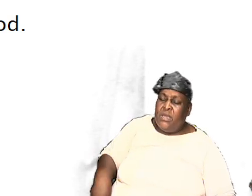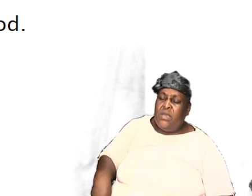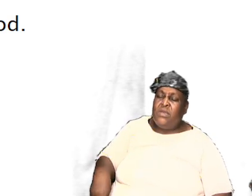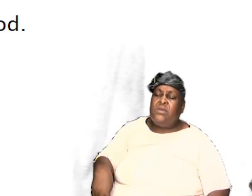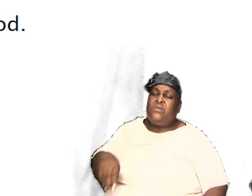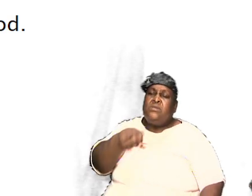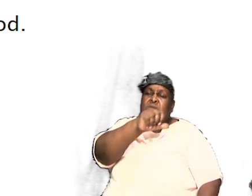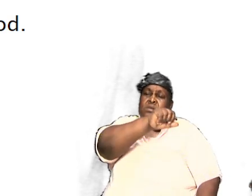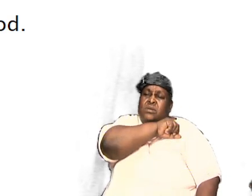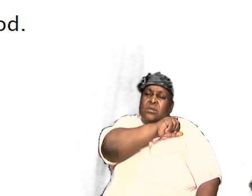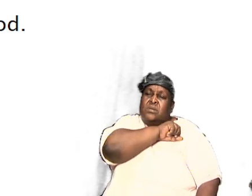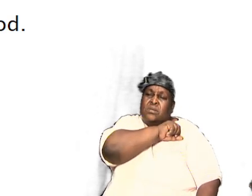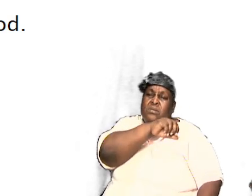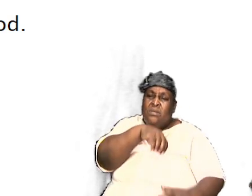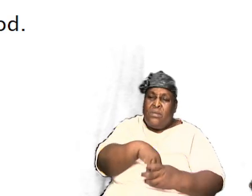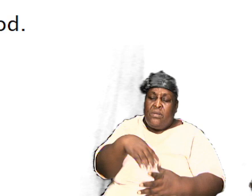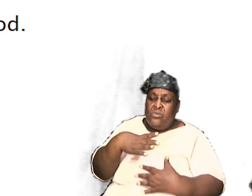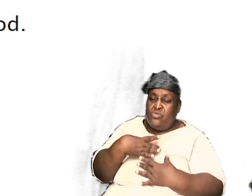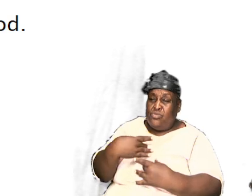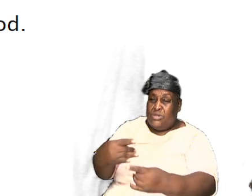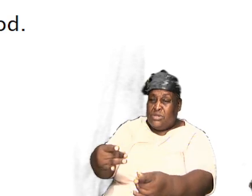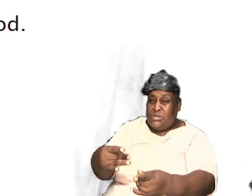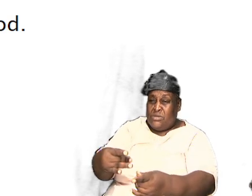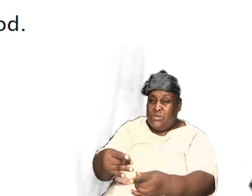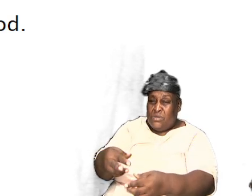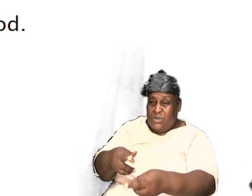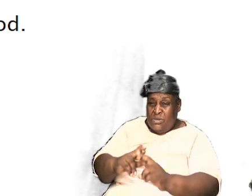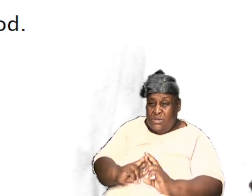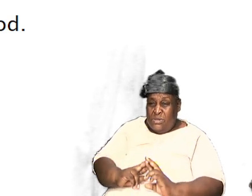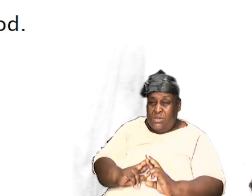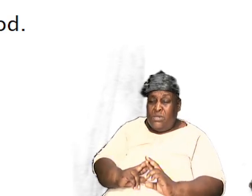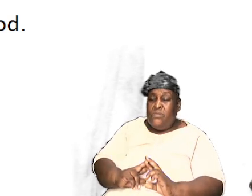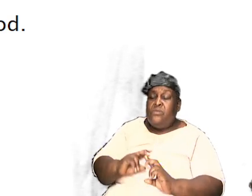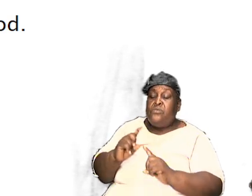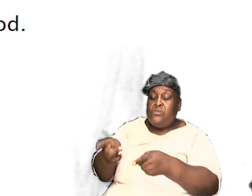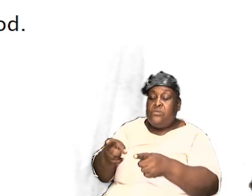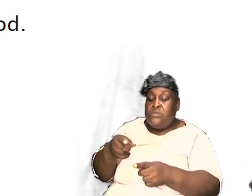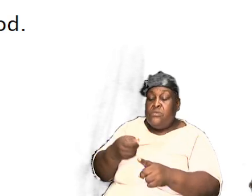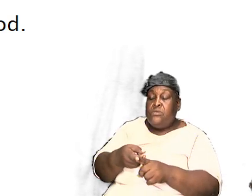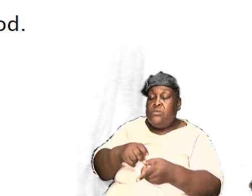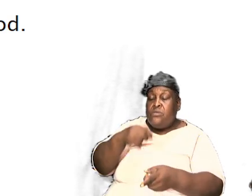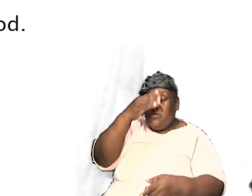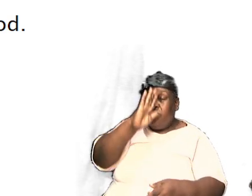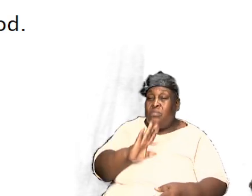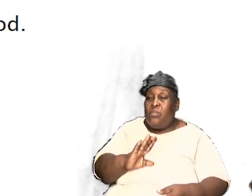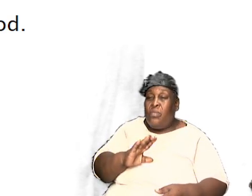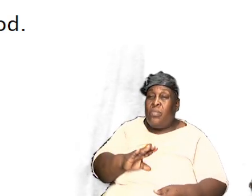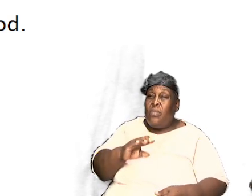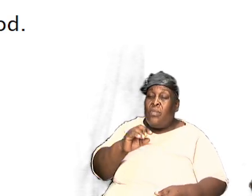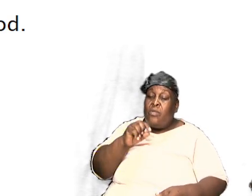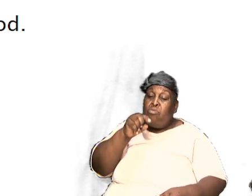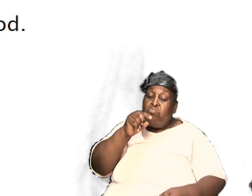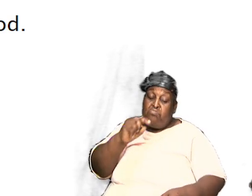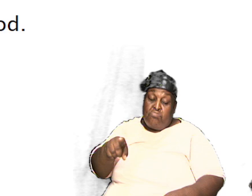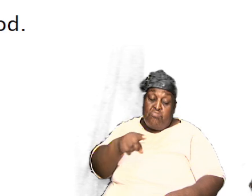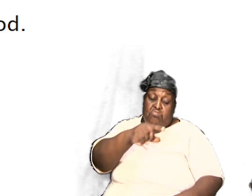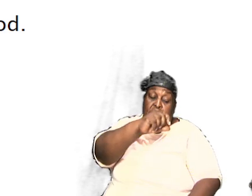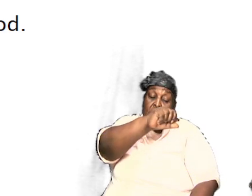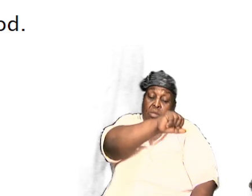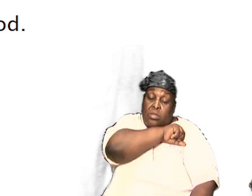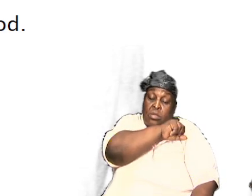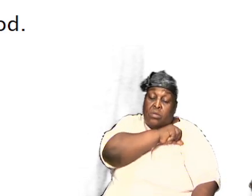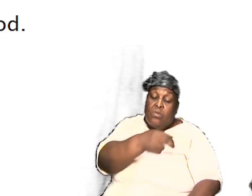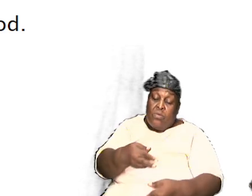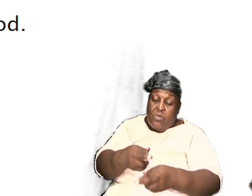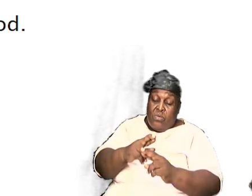If King Saul was interested in receiving direction from the Lord, he would have received that direction. He would